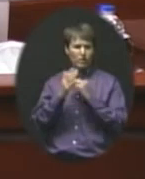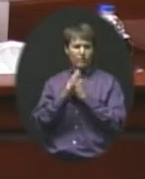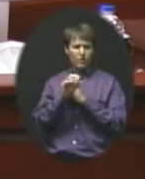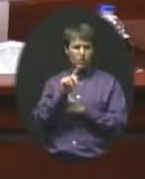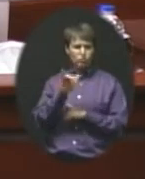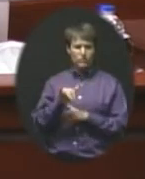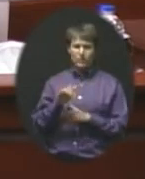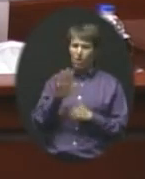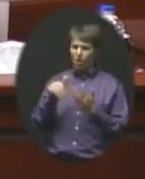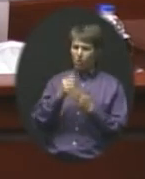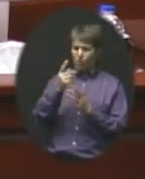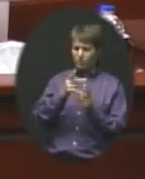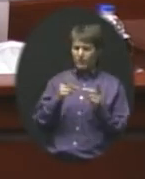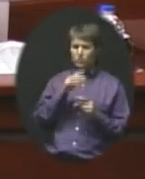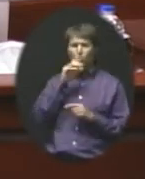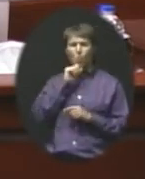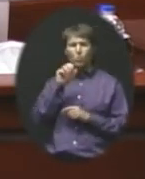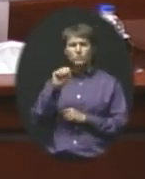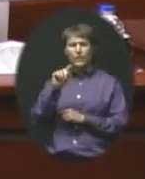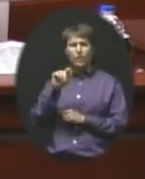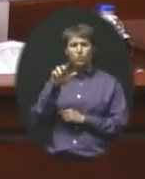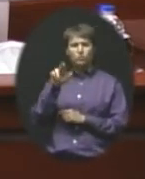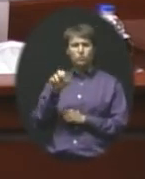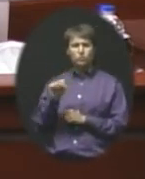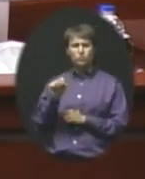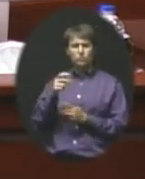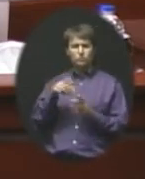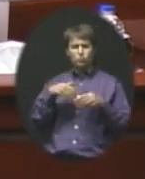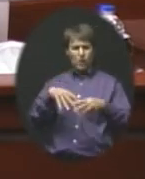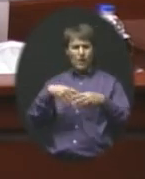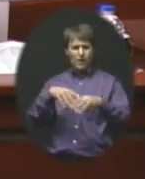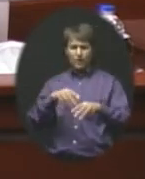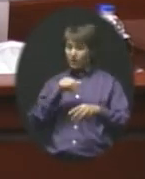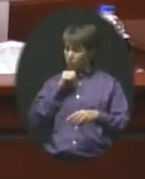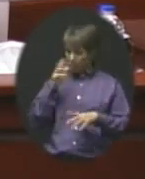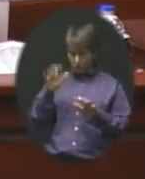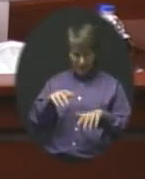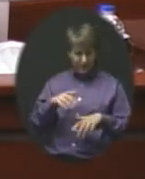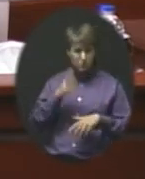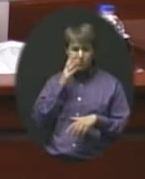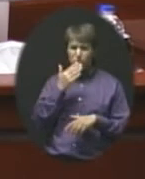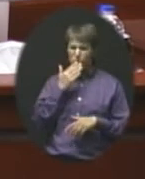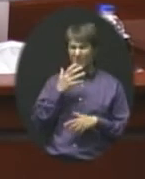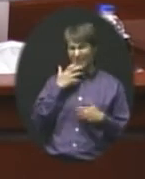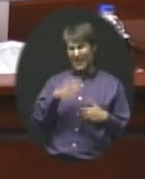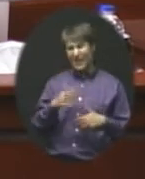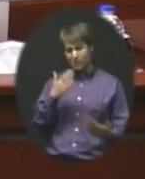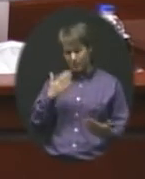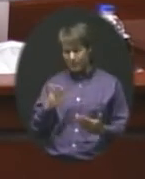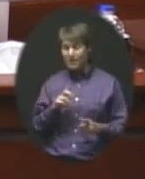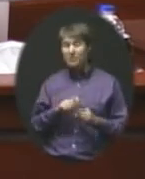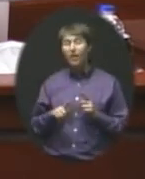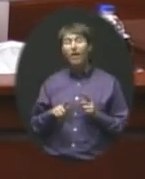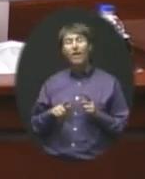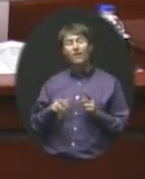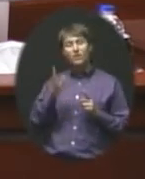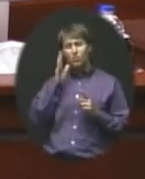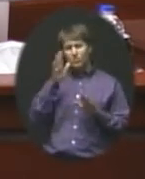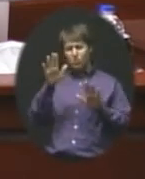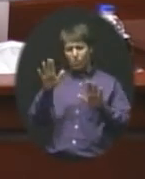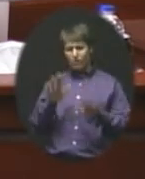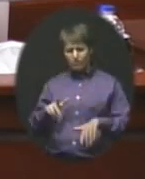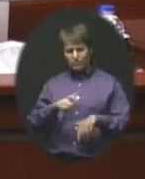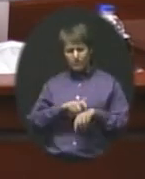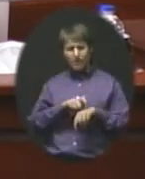Old Settlers Parade on Saturday morning. It won't be raining, I don't believe. It'll be good and sticky probably, but it's a wonderful time